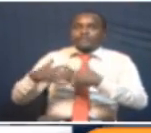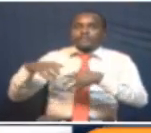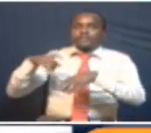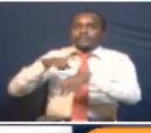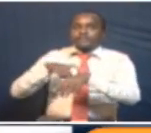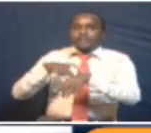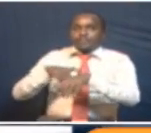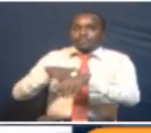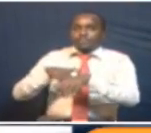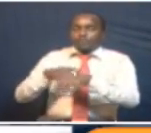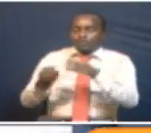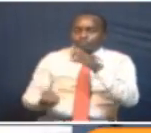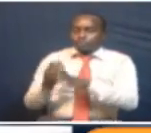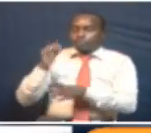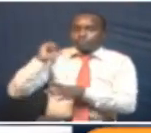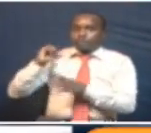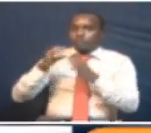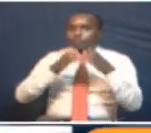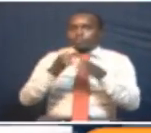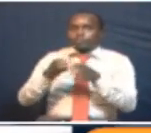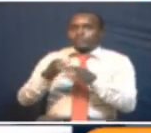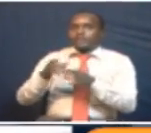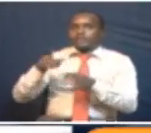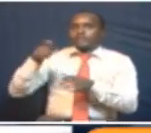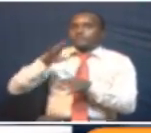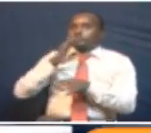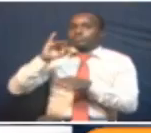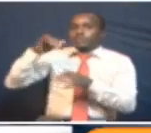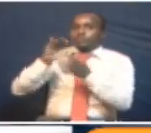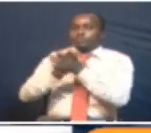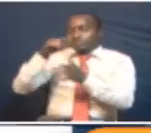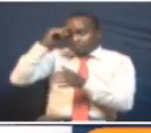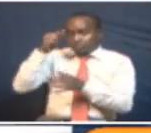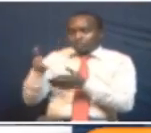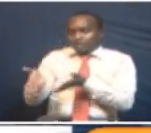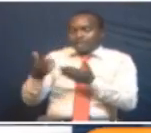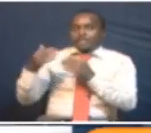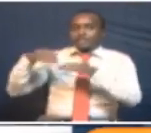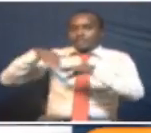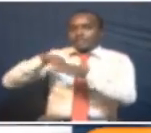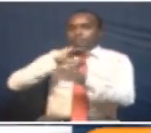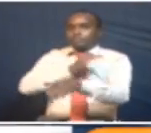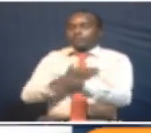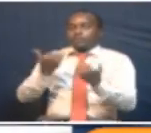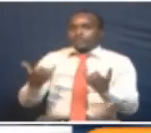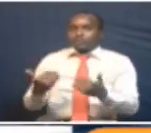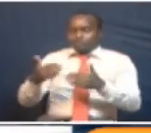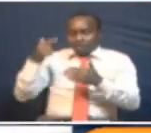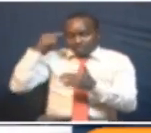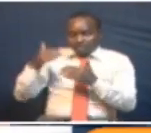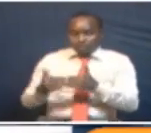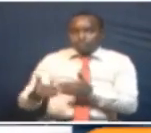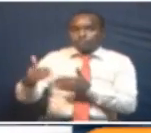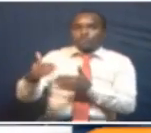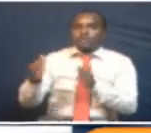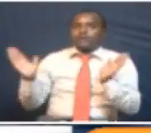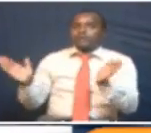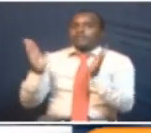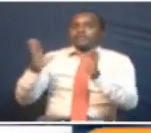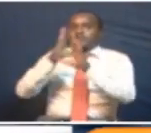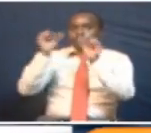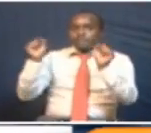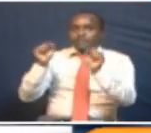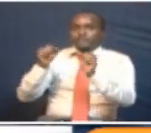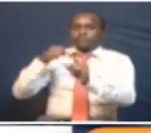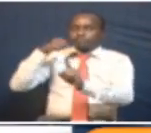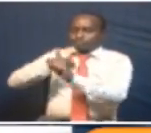any wing of political formation, it should be Jubilee, because Jubilee is the one that is now in power. So I think going forward, I would probably encourage the president to press